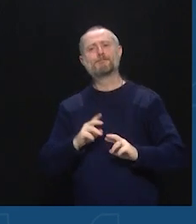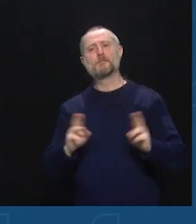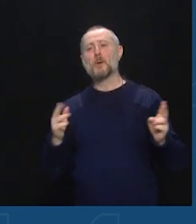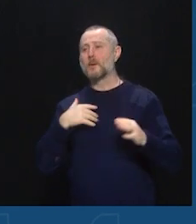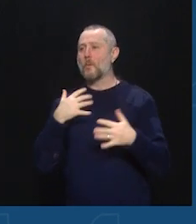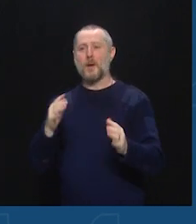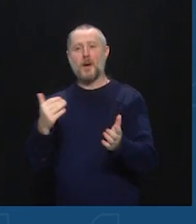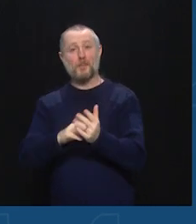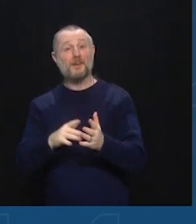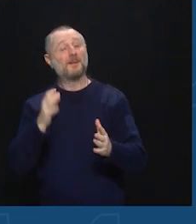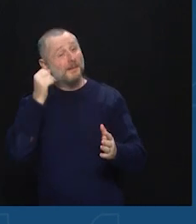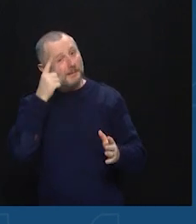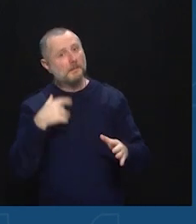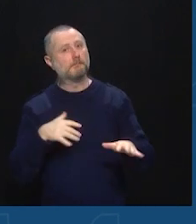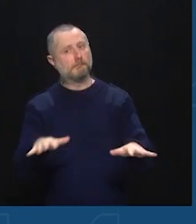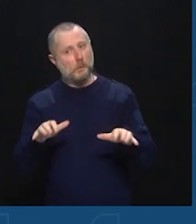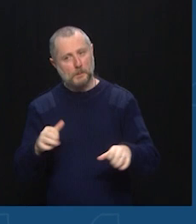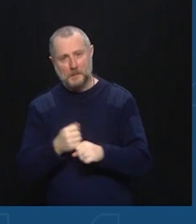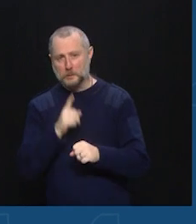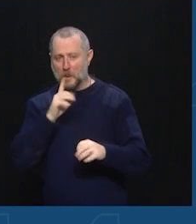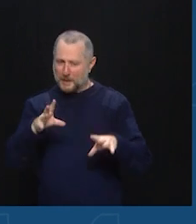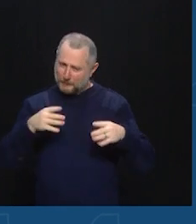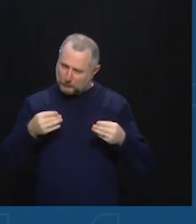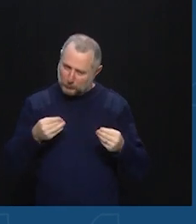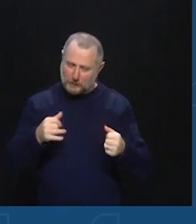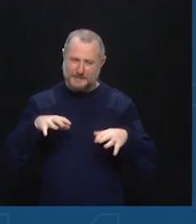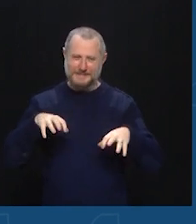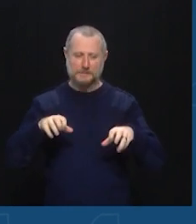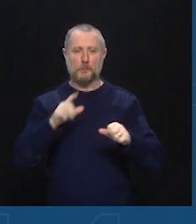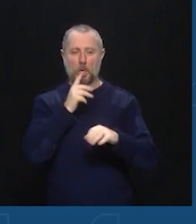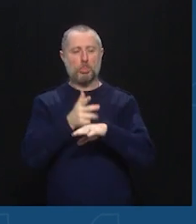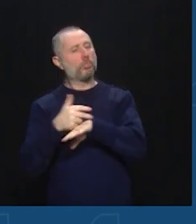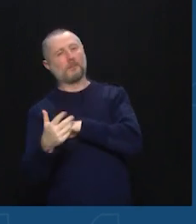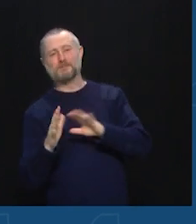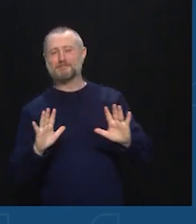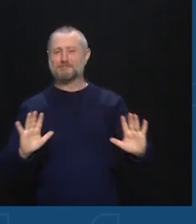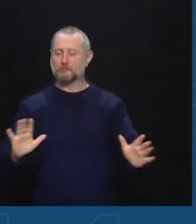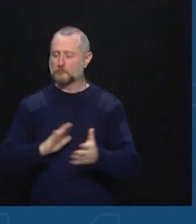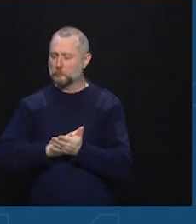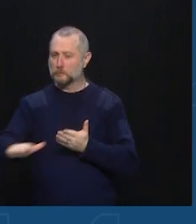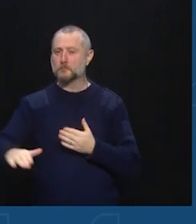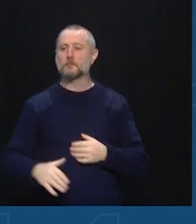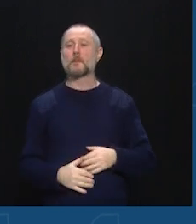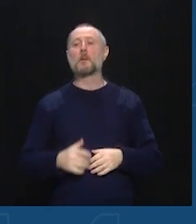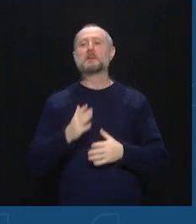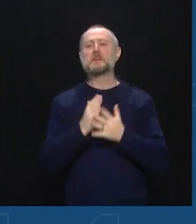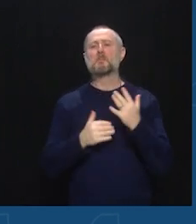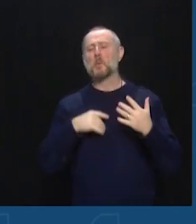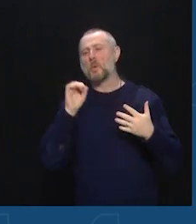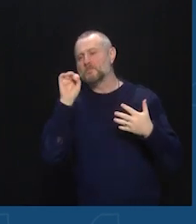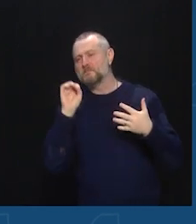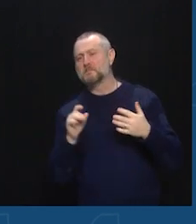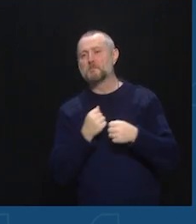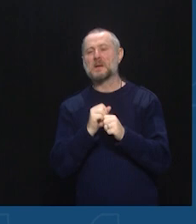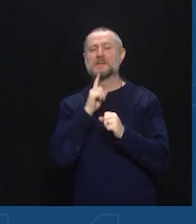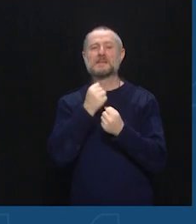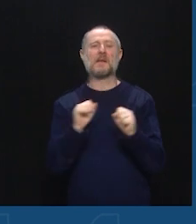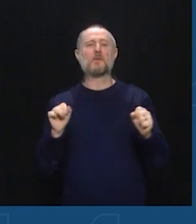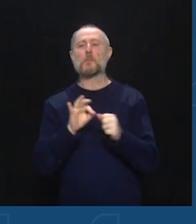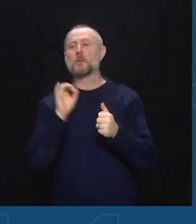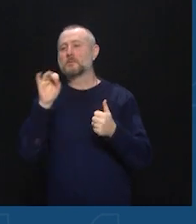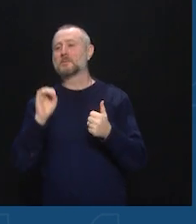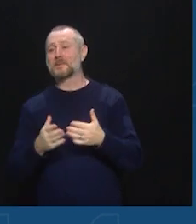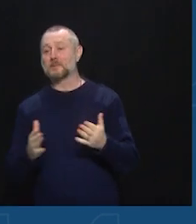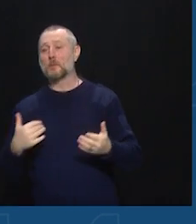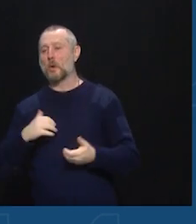and making sure that the roads are clear of ice. So a couple safety notes. We've been working in coordination with the state police,